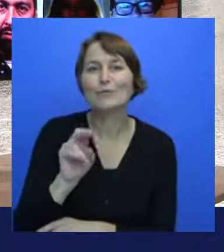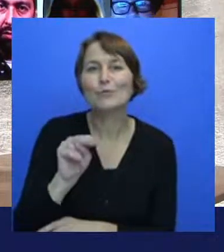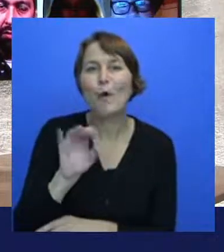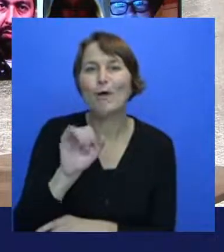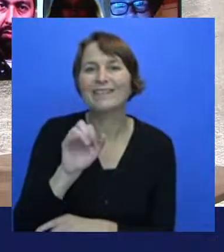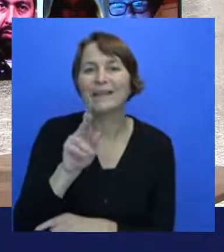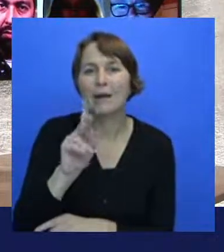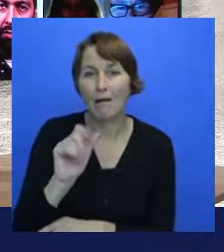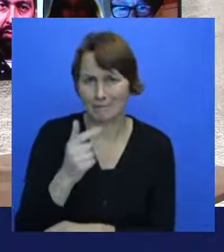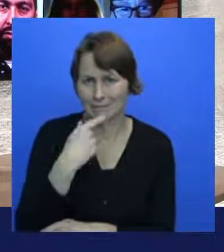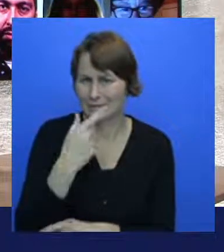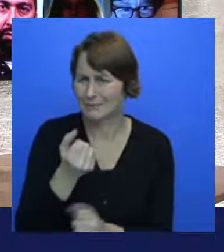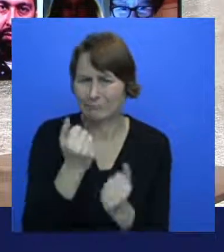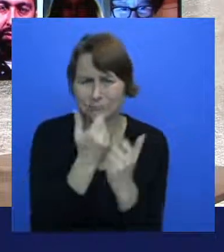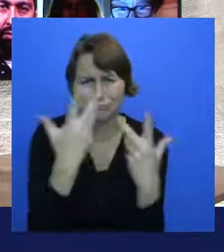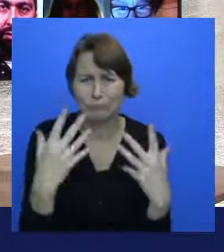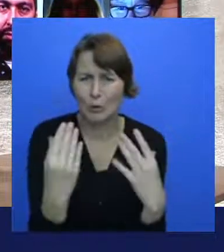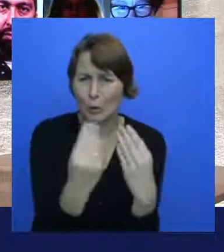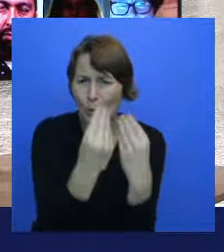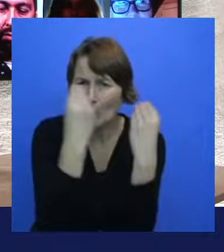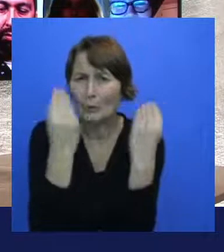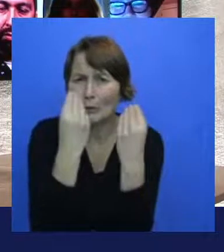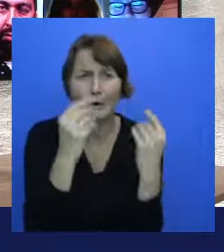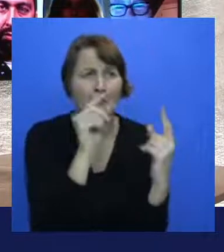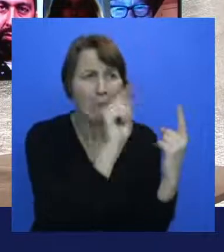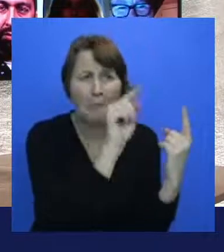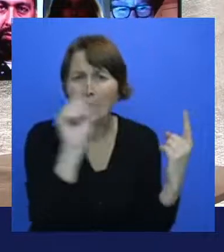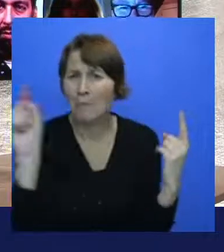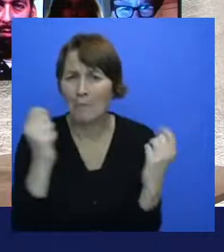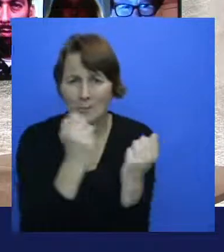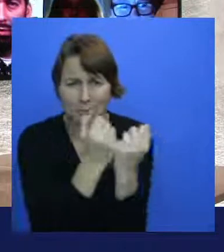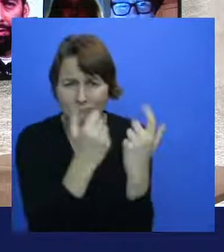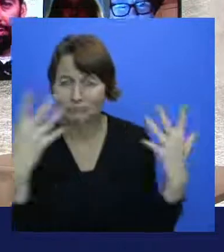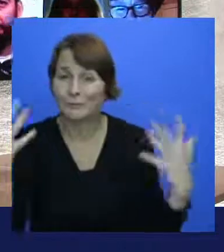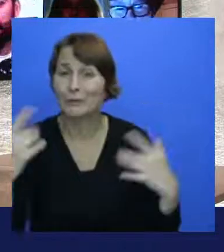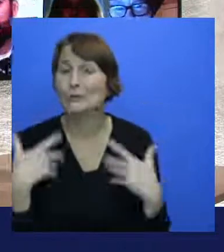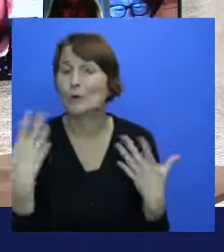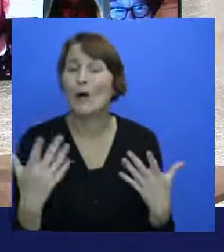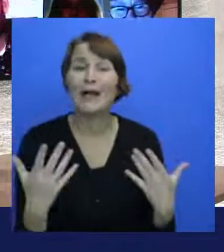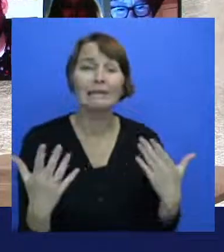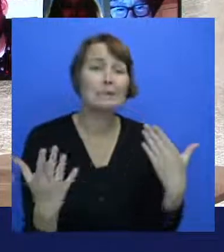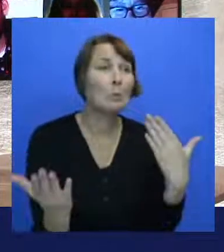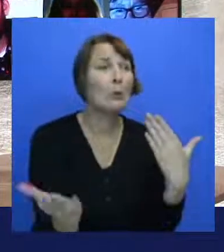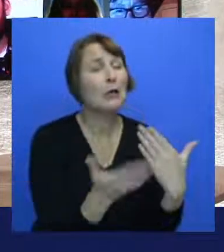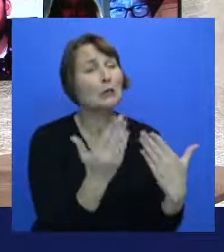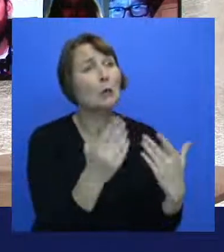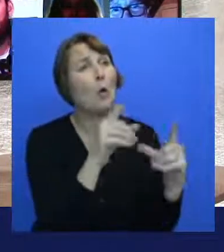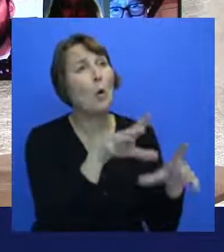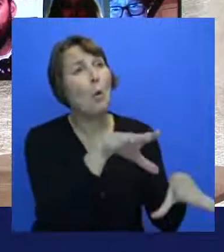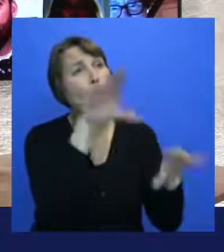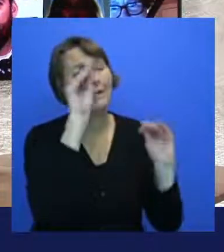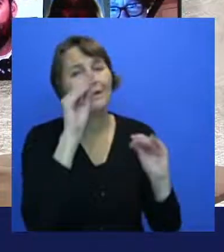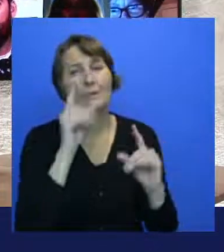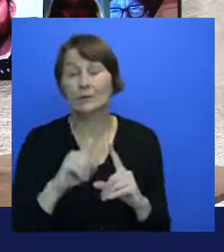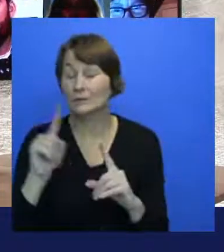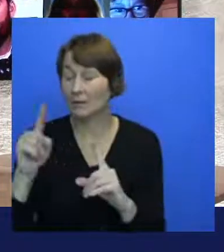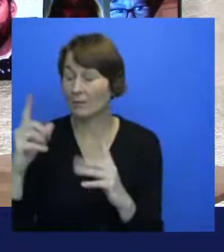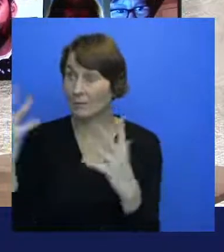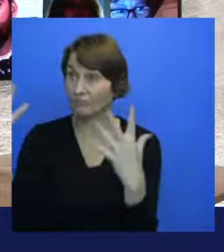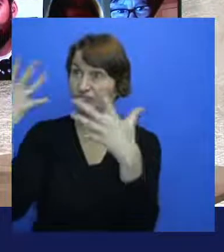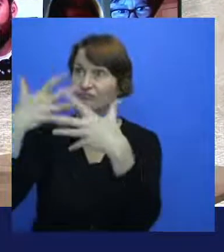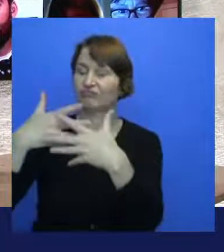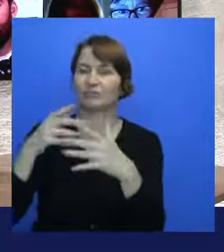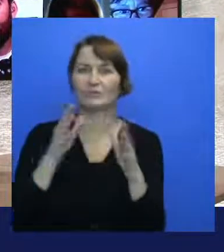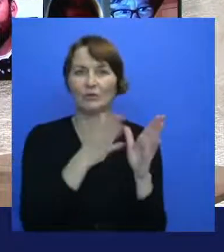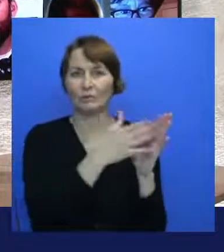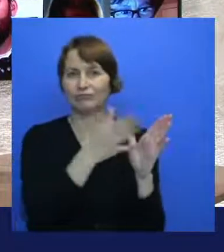easy ones and out of the box copy paste to more mature models and things. Veronica, you mentioned that you started